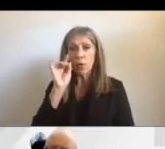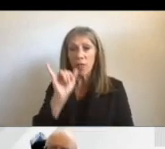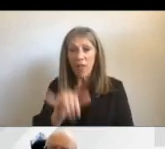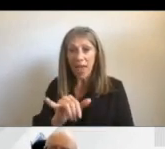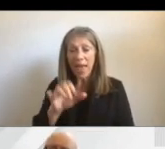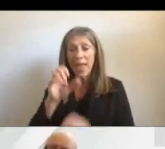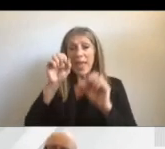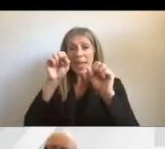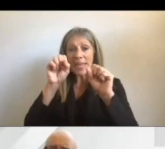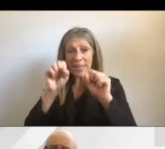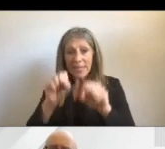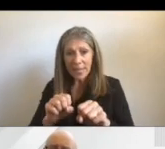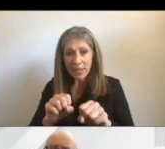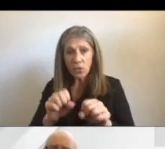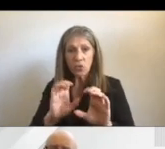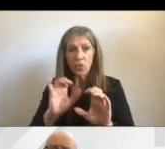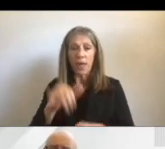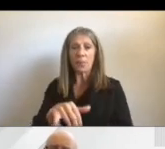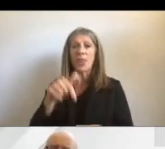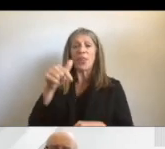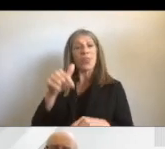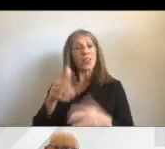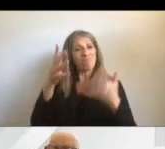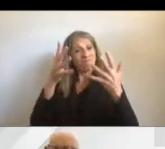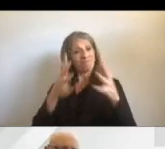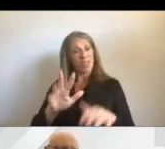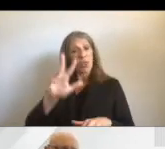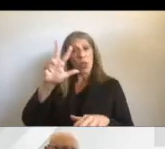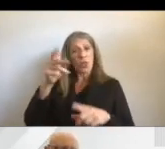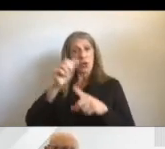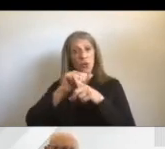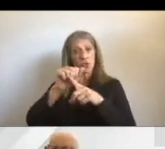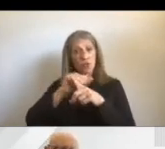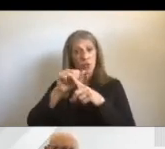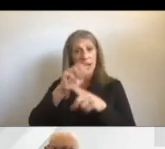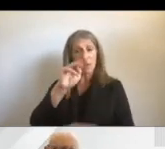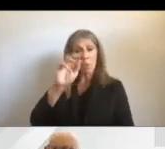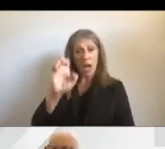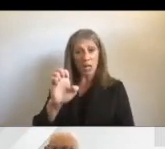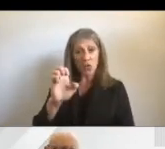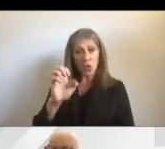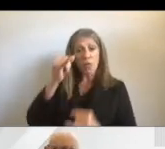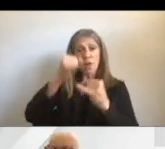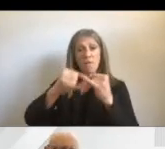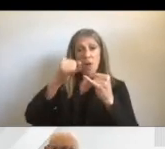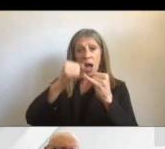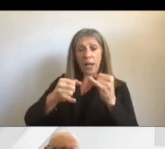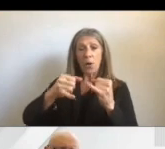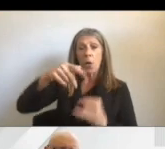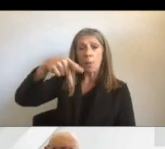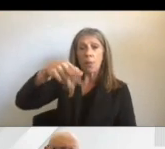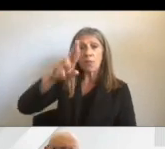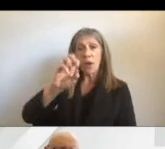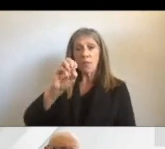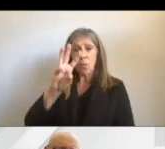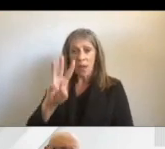parking spaces. Each angled on-street parking space must have an adjacent access aisle 60 inches